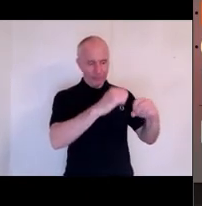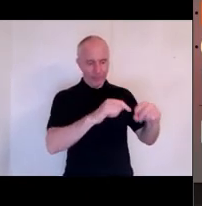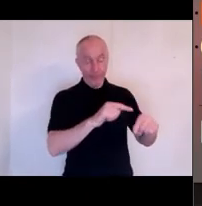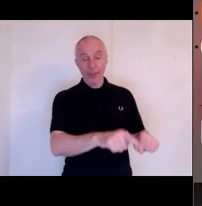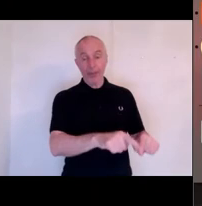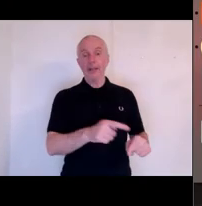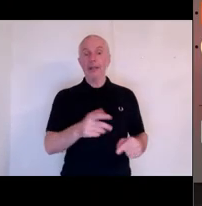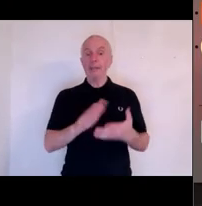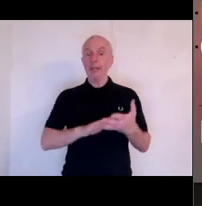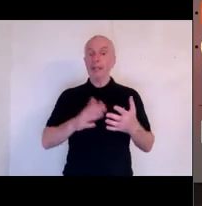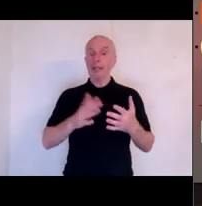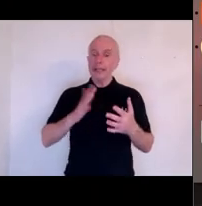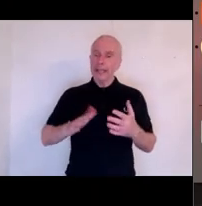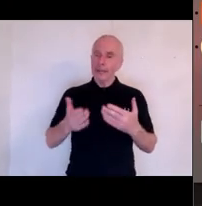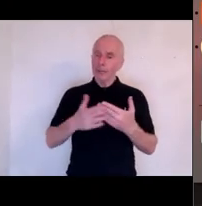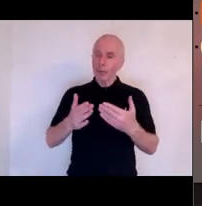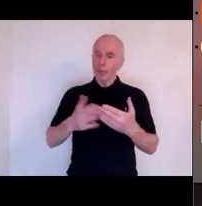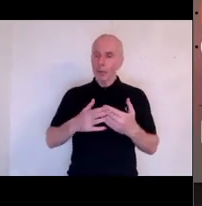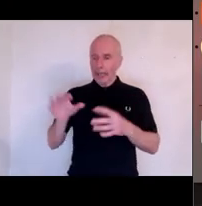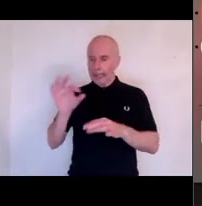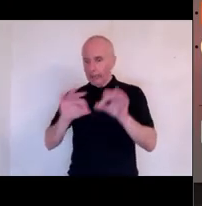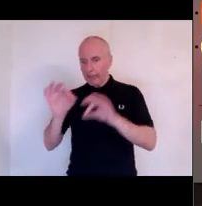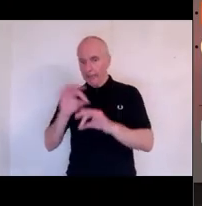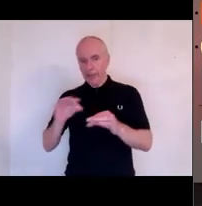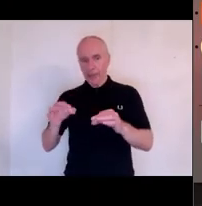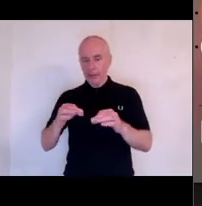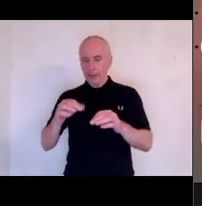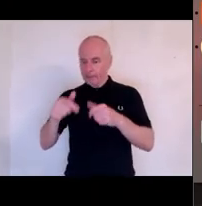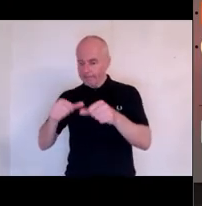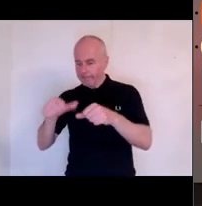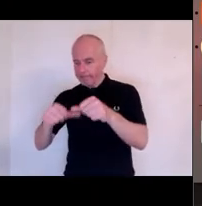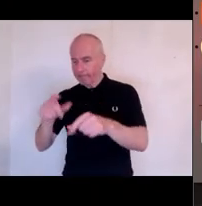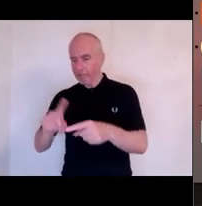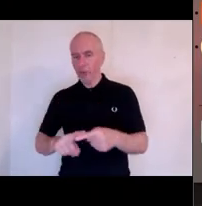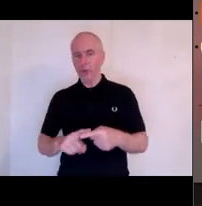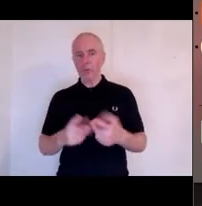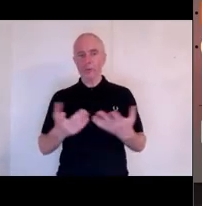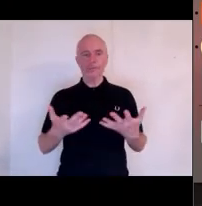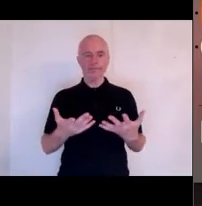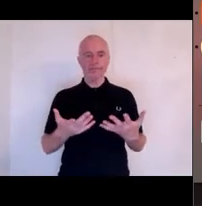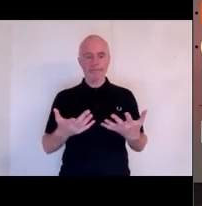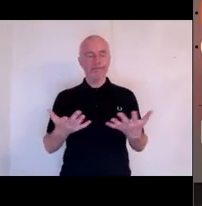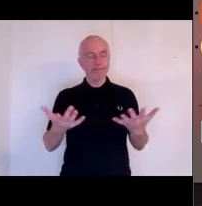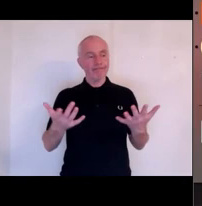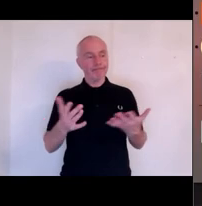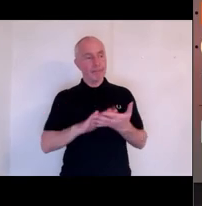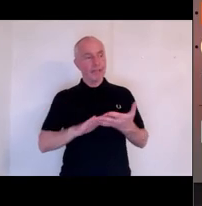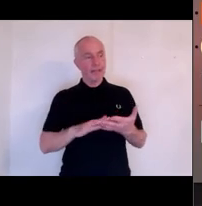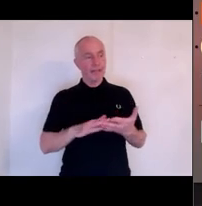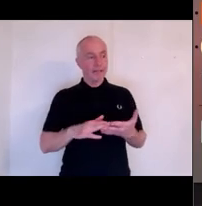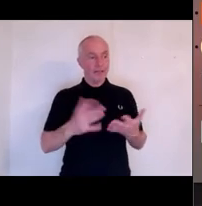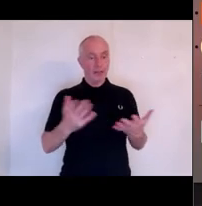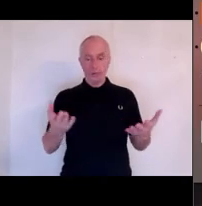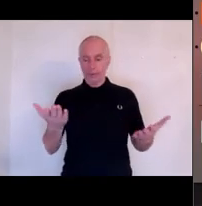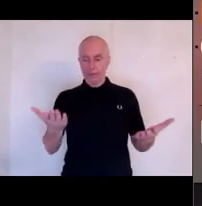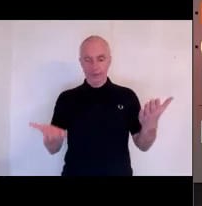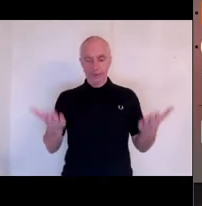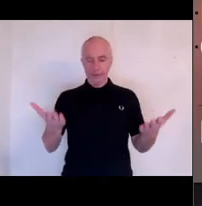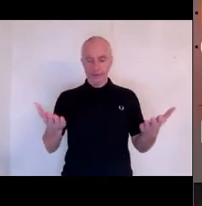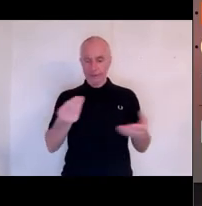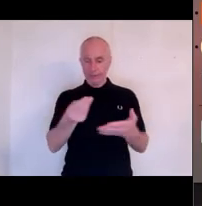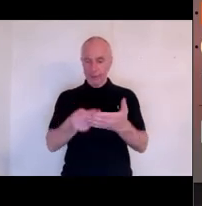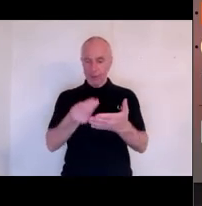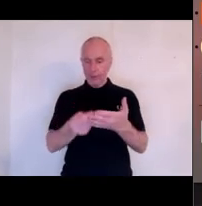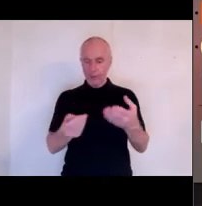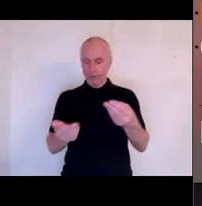experimental programmes that you're going to run with the reactor to justify the cost of generating the molybdenum 99, where